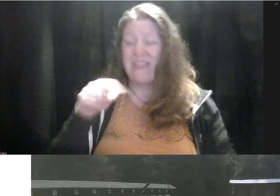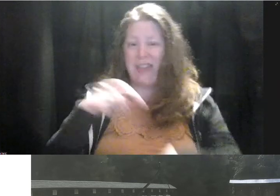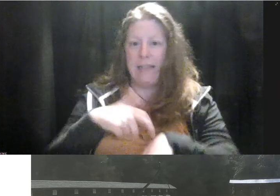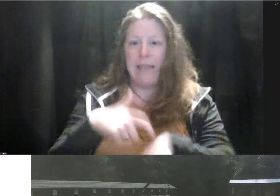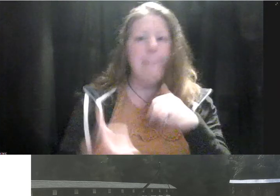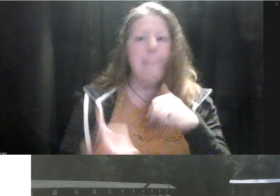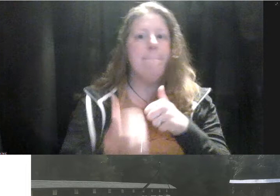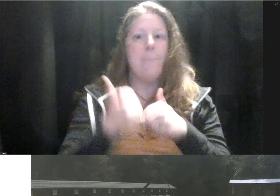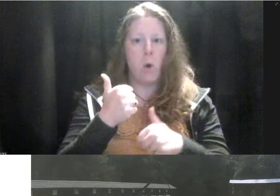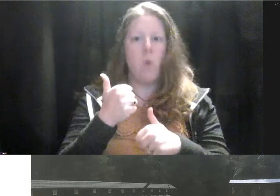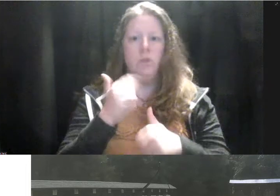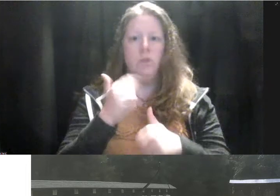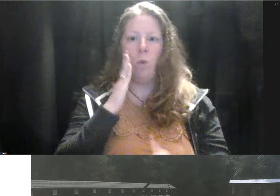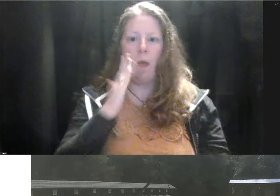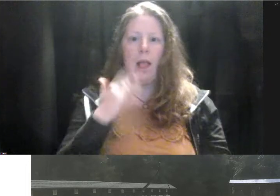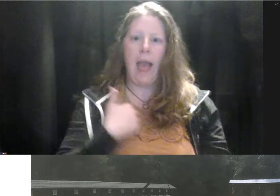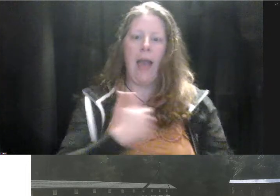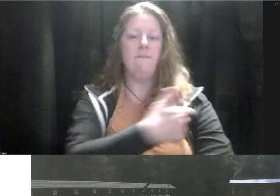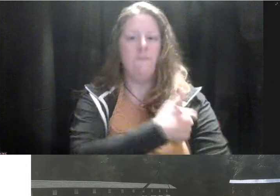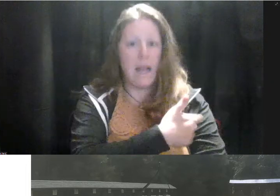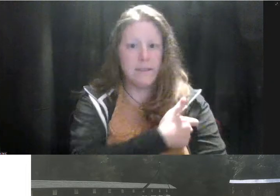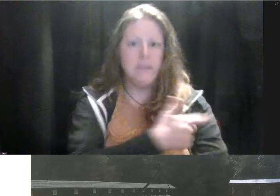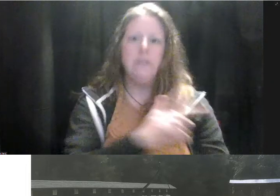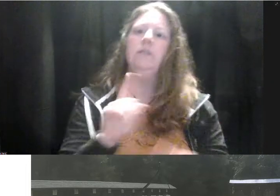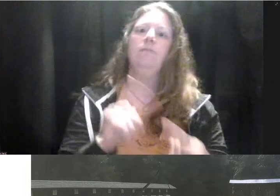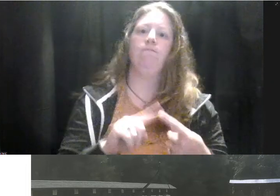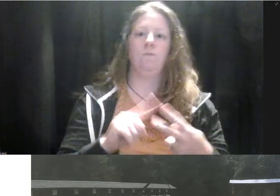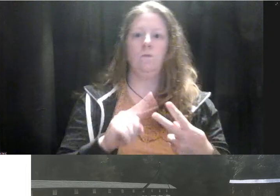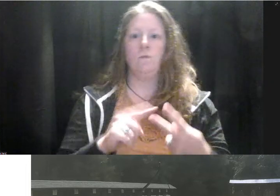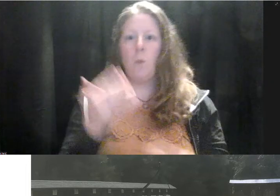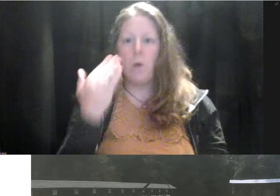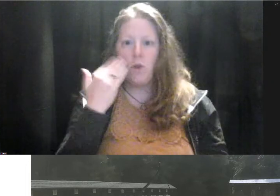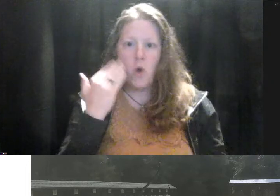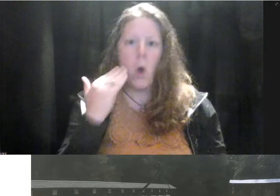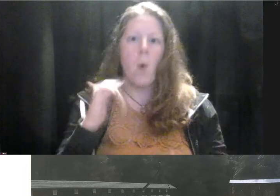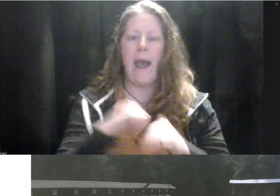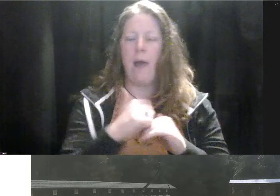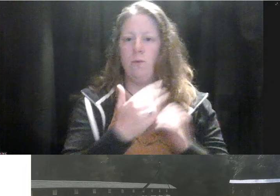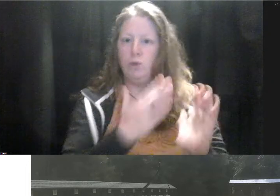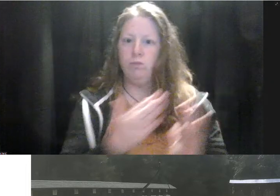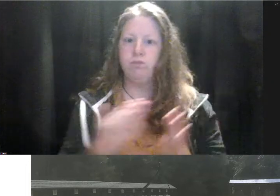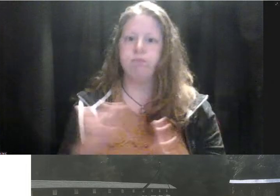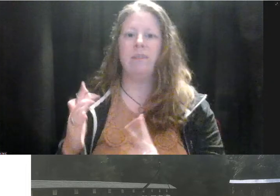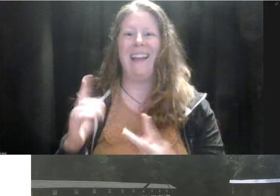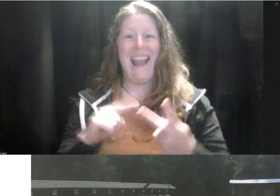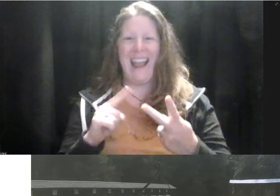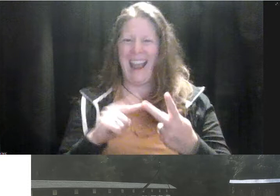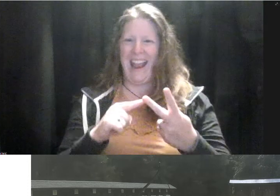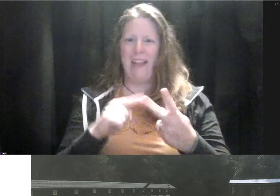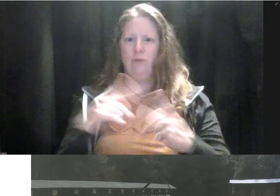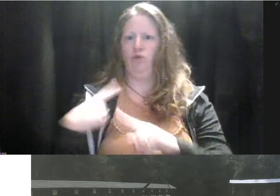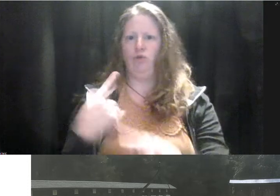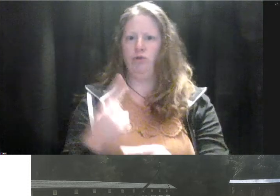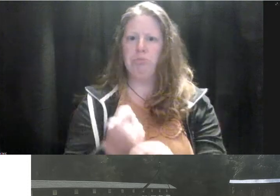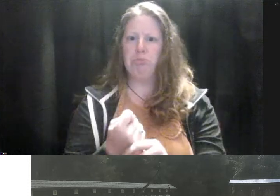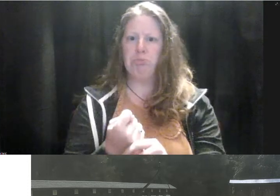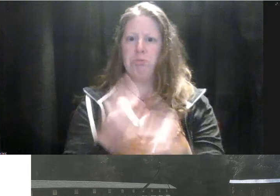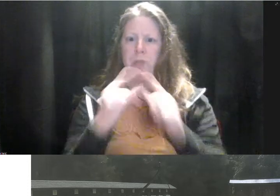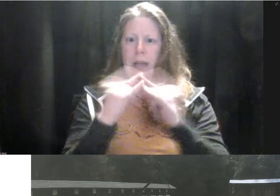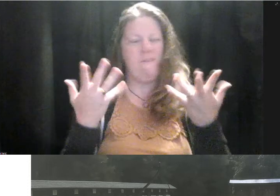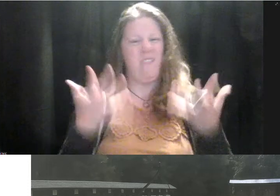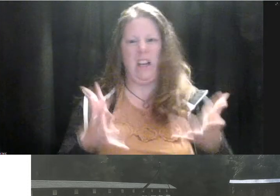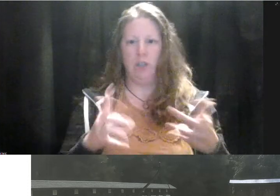October, that time most people will have vaccinations, will know how to plan,